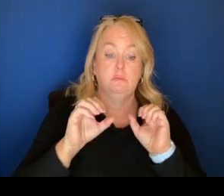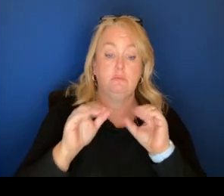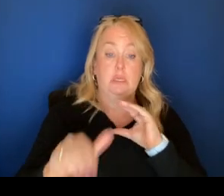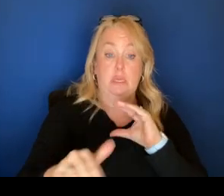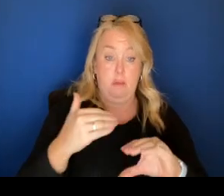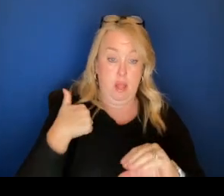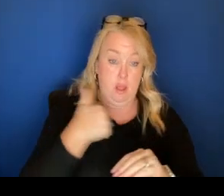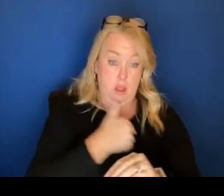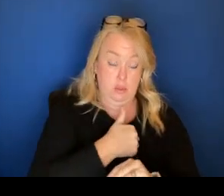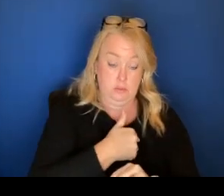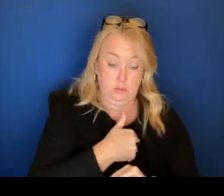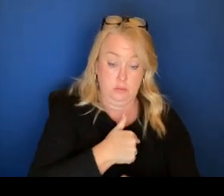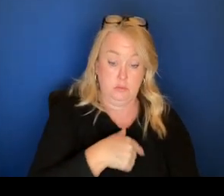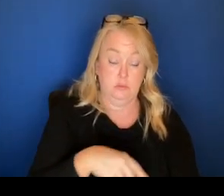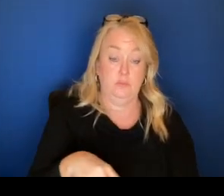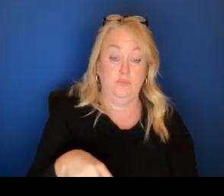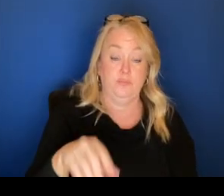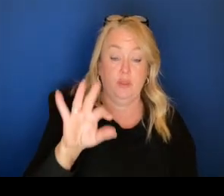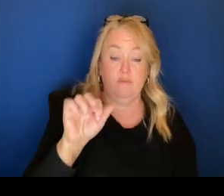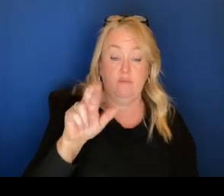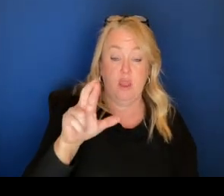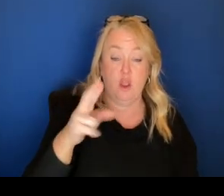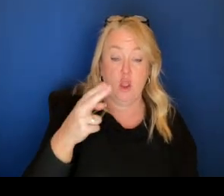email us at